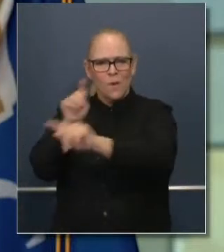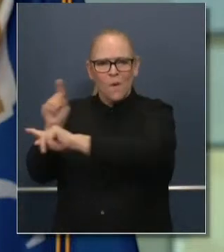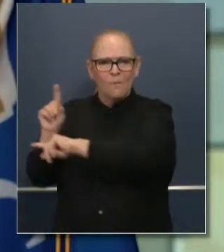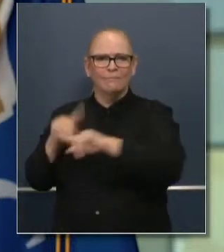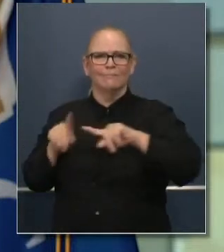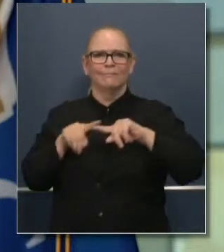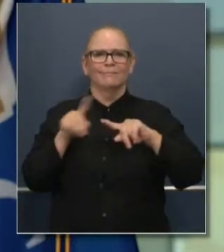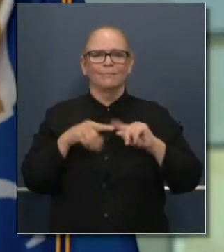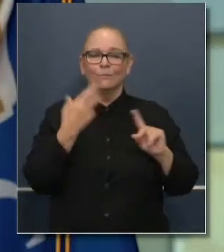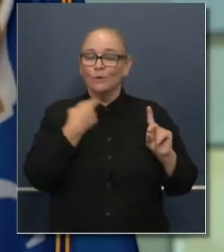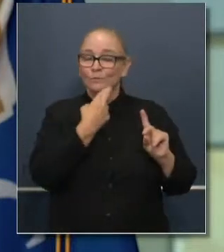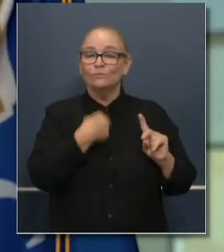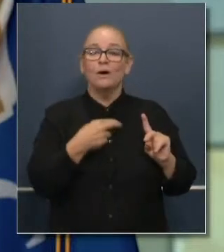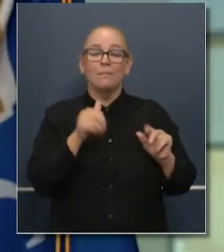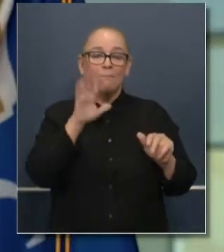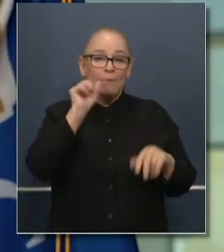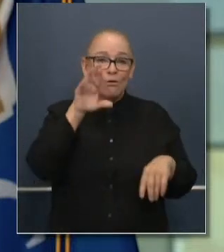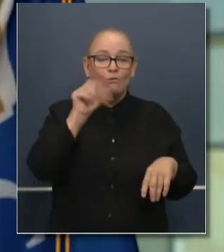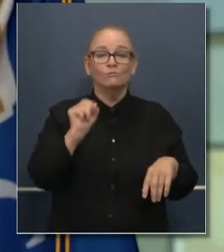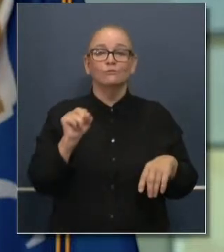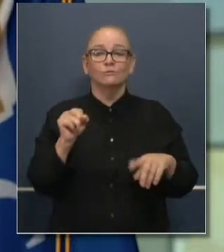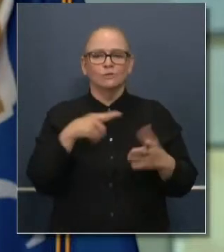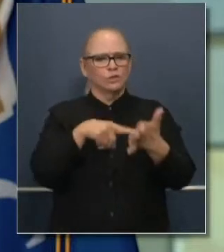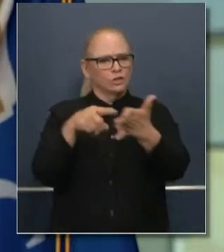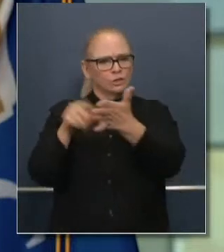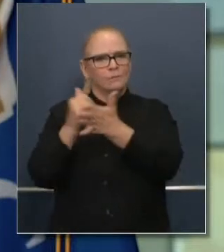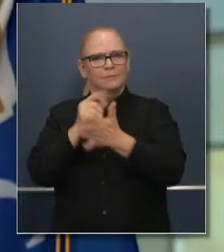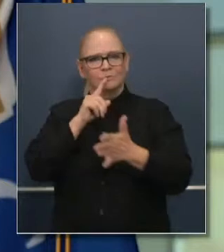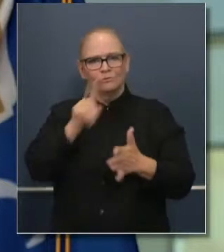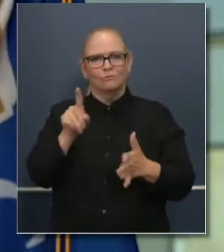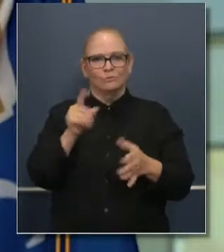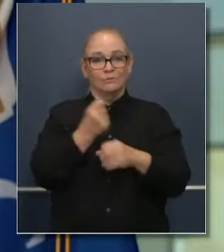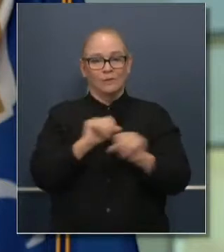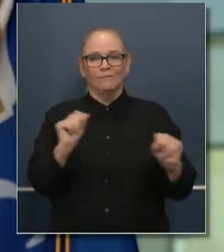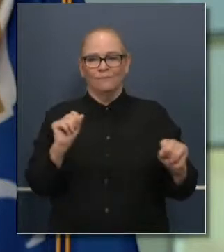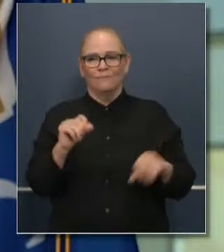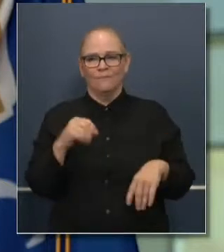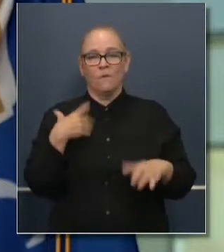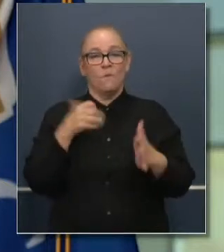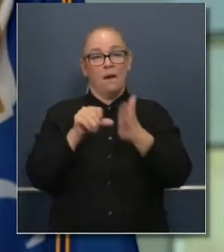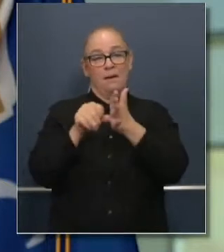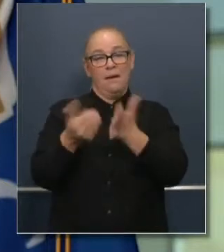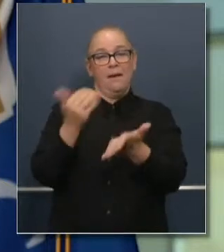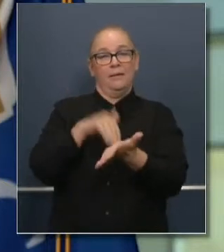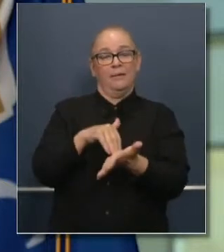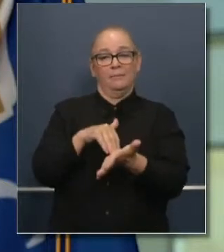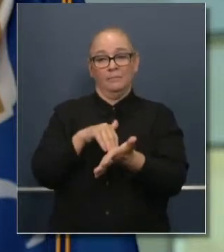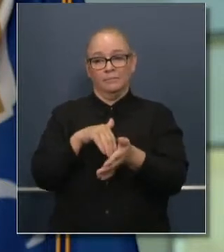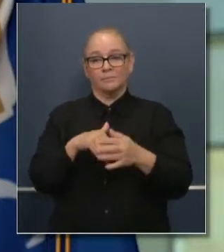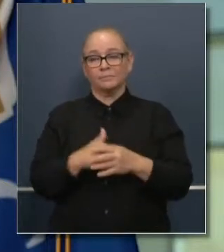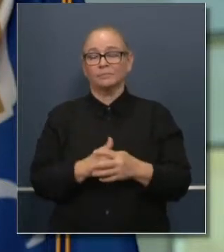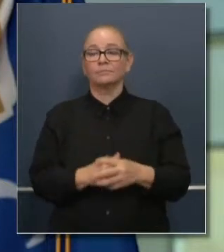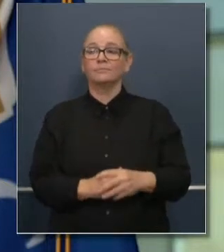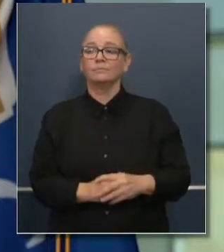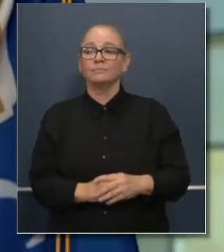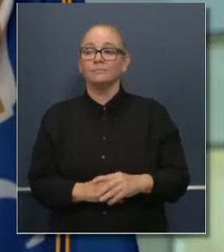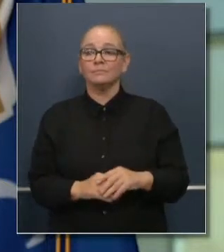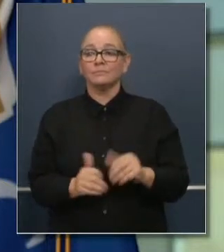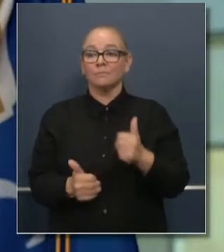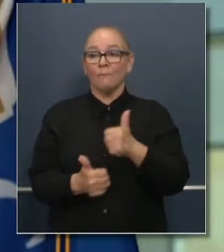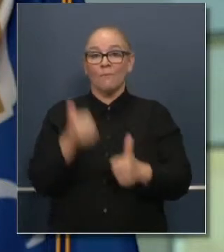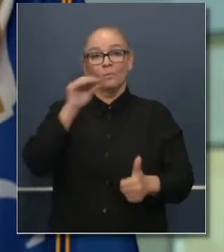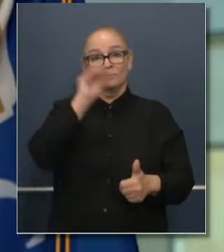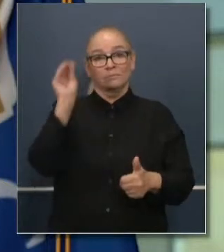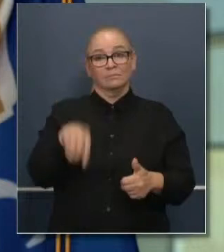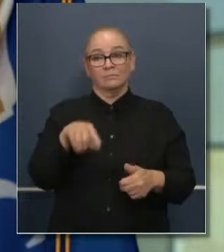of visits. And I just want to mark this as a point of consideration and thought. The vast majority of